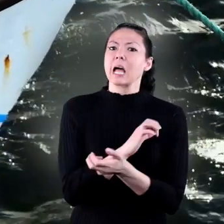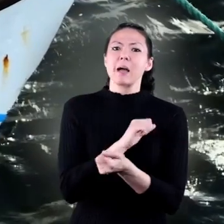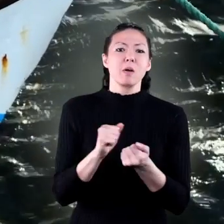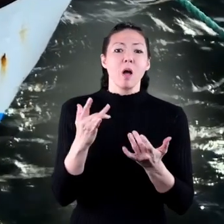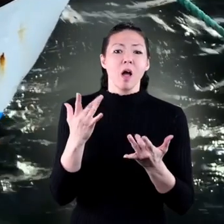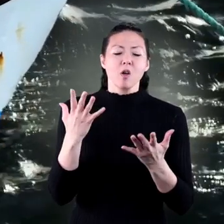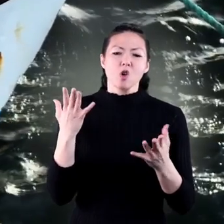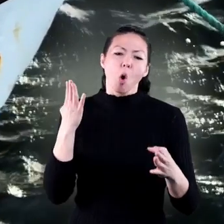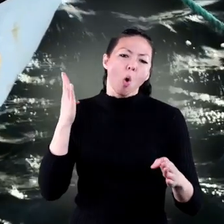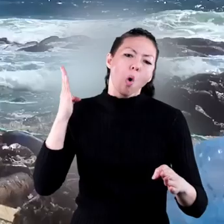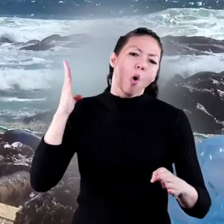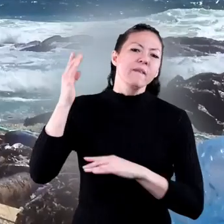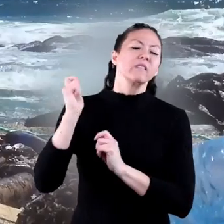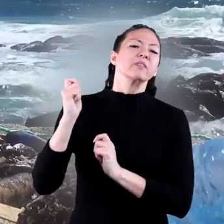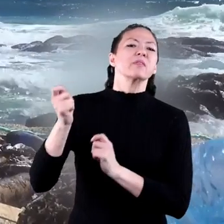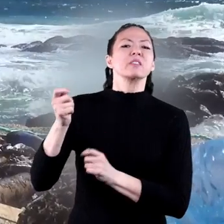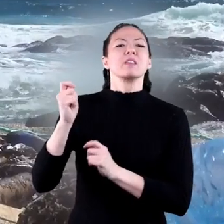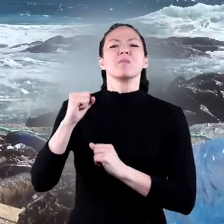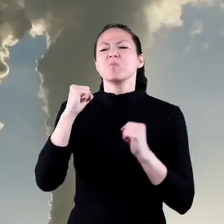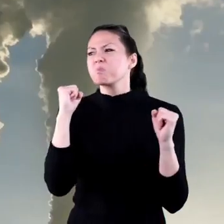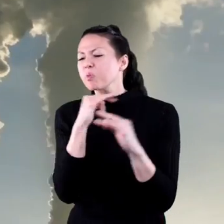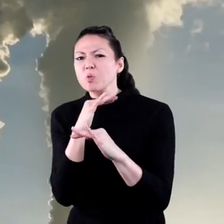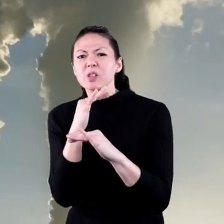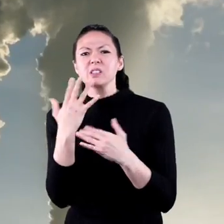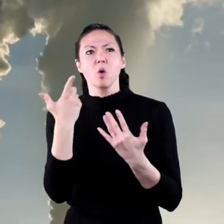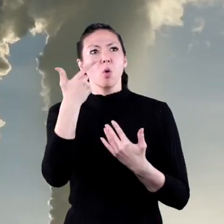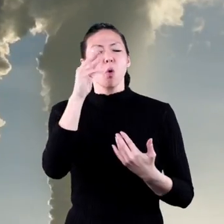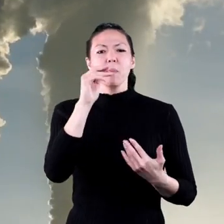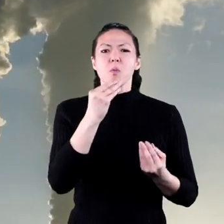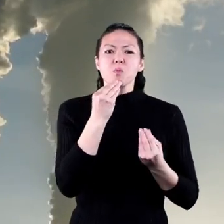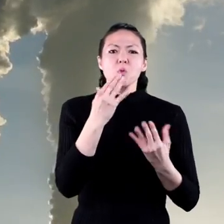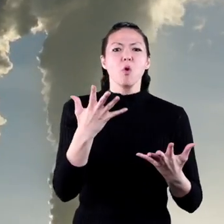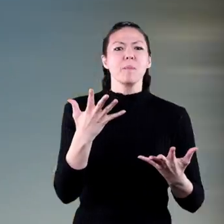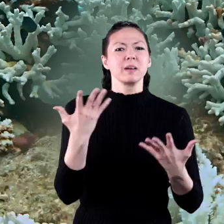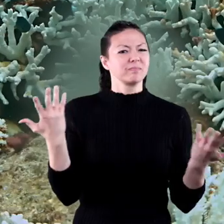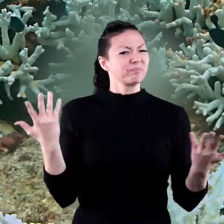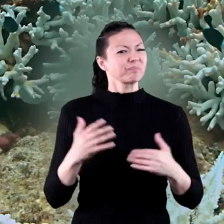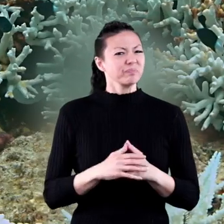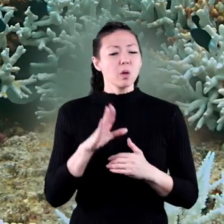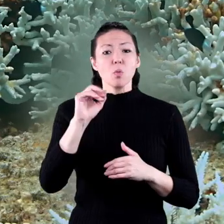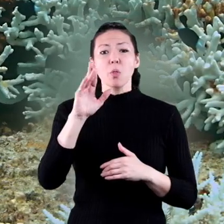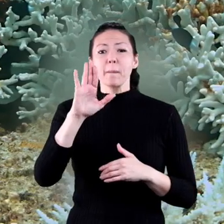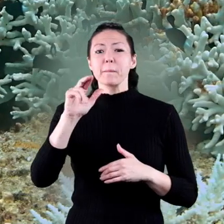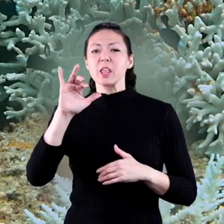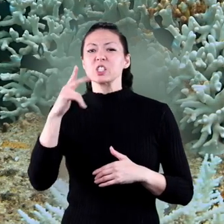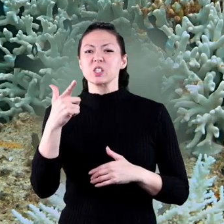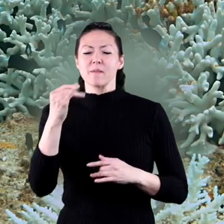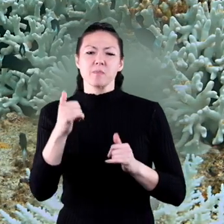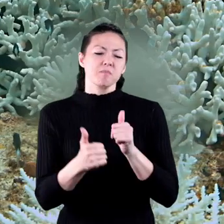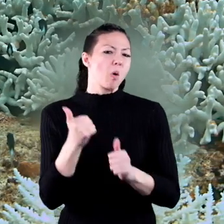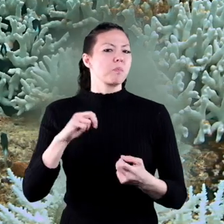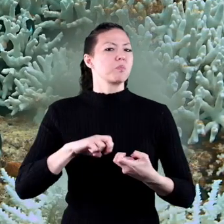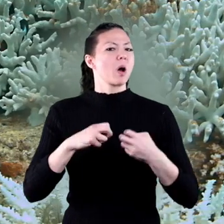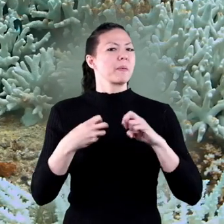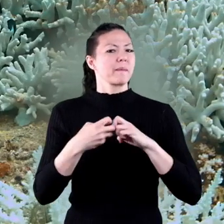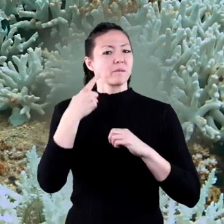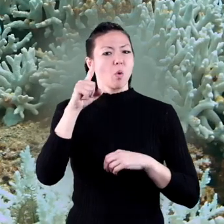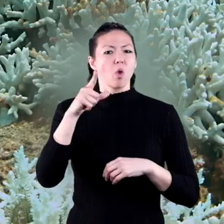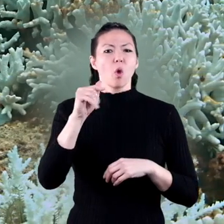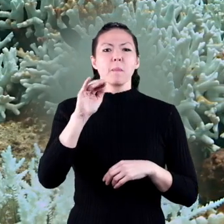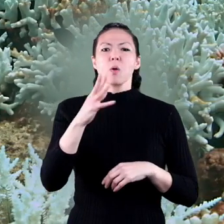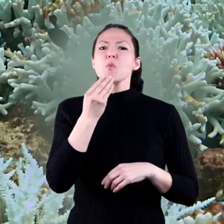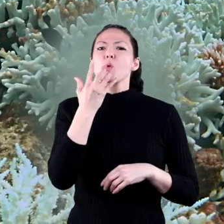by overfishing, pollution, and global warming. Coral bleaching is one of the problems global